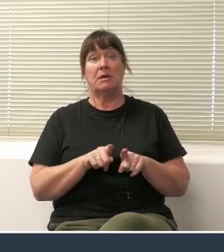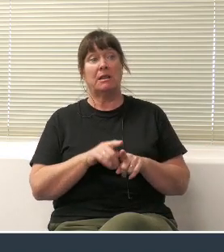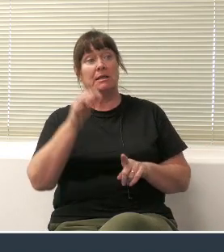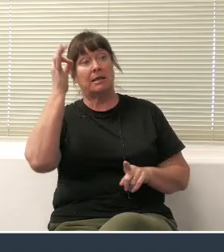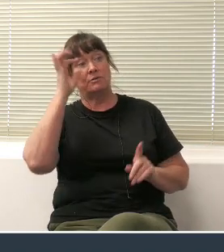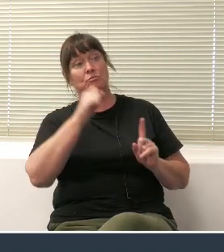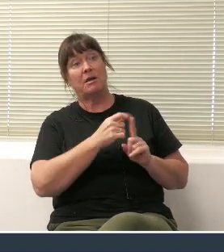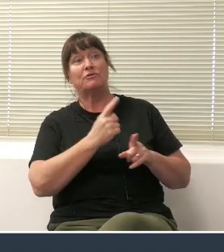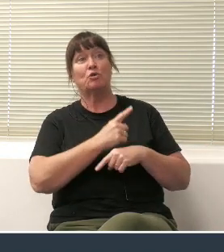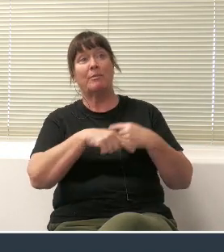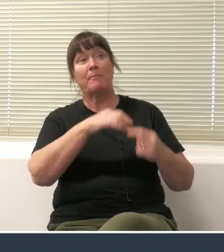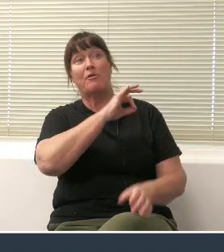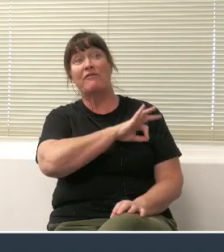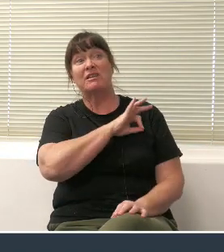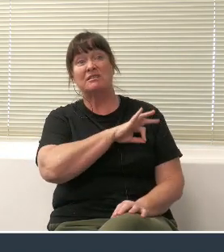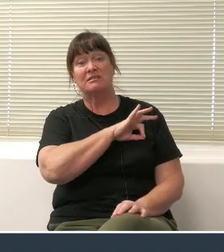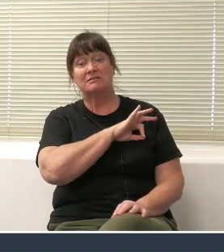Price about profit,